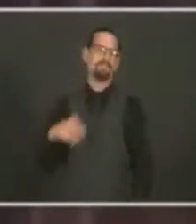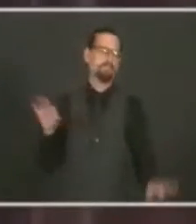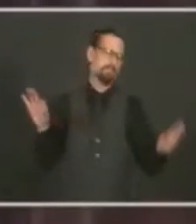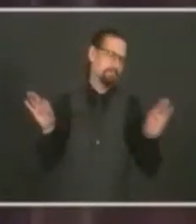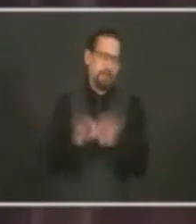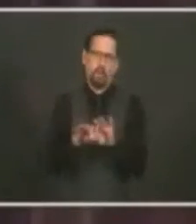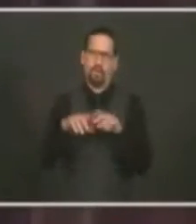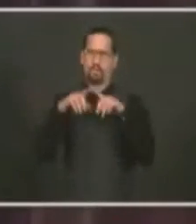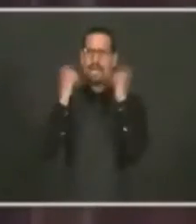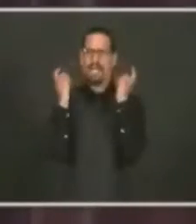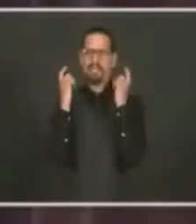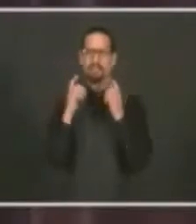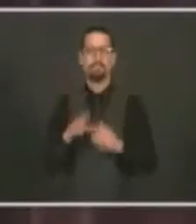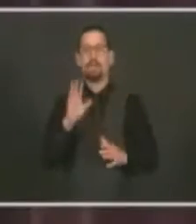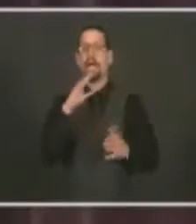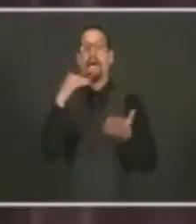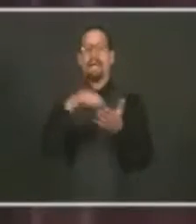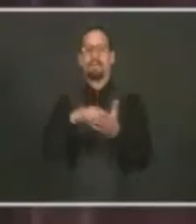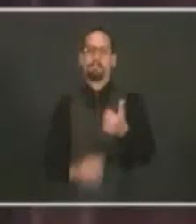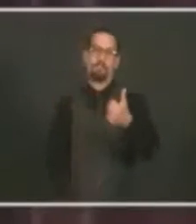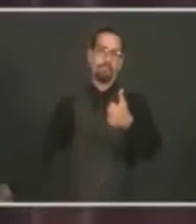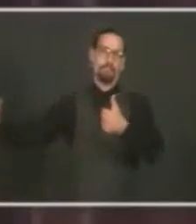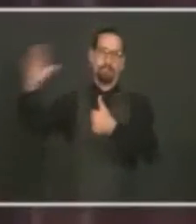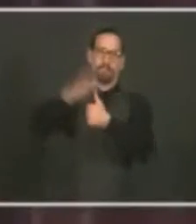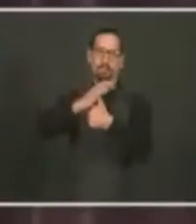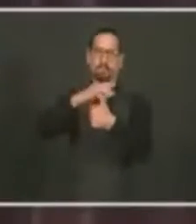one intervention that will